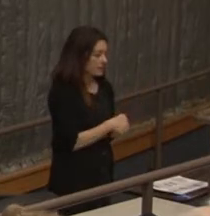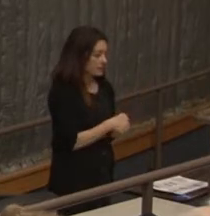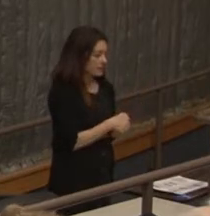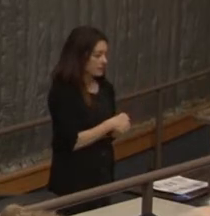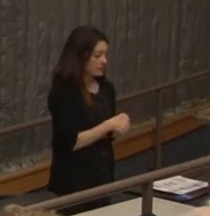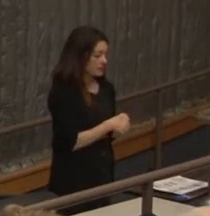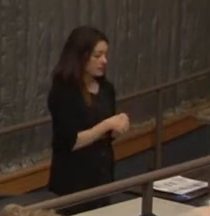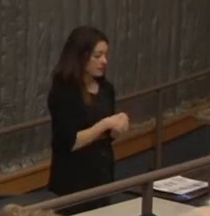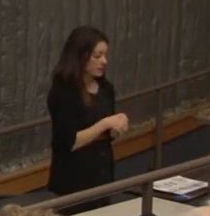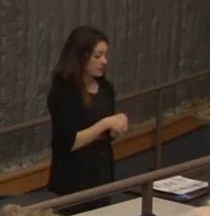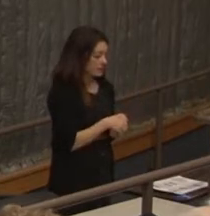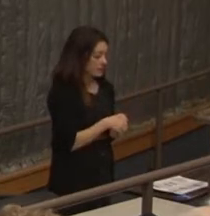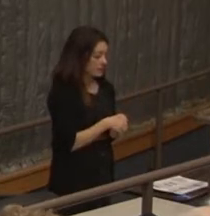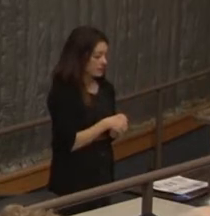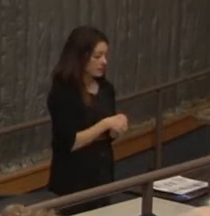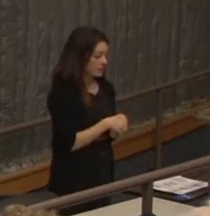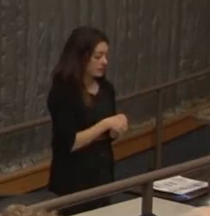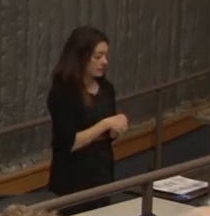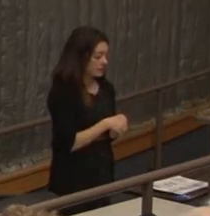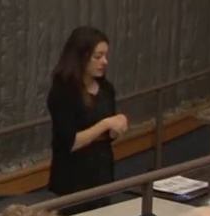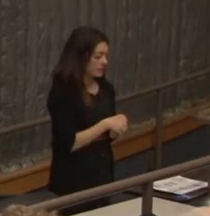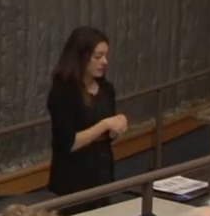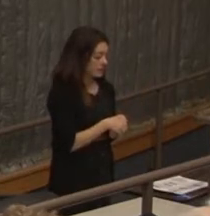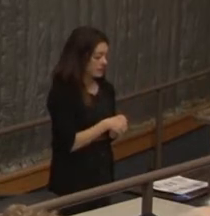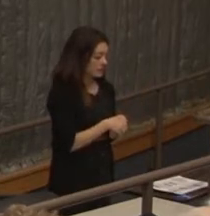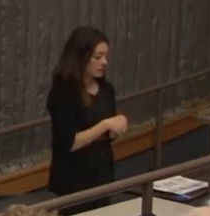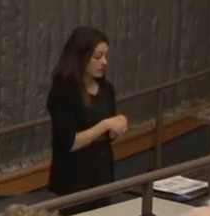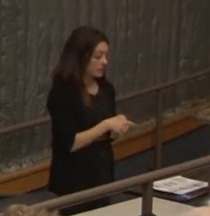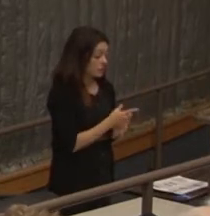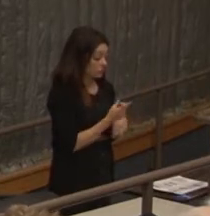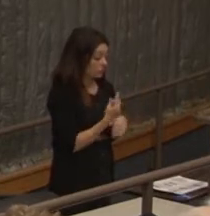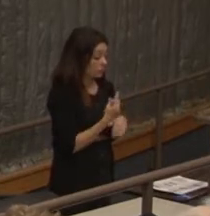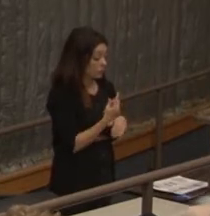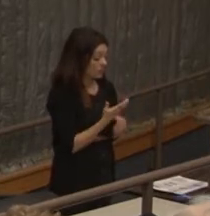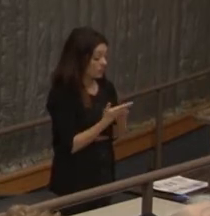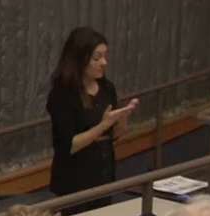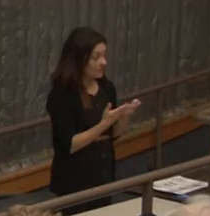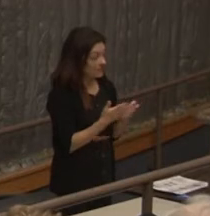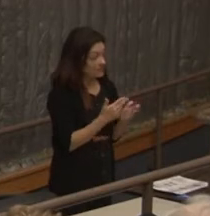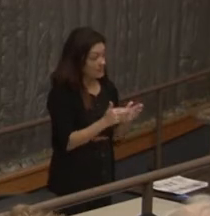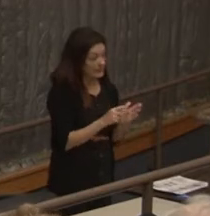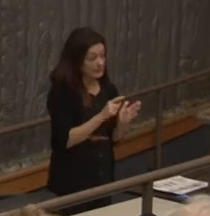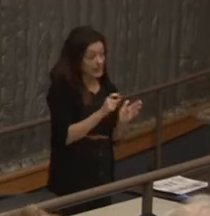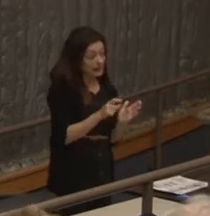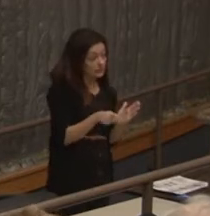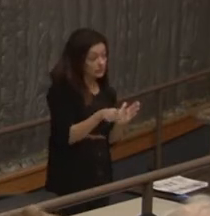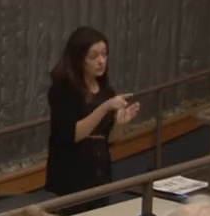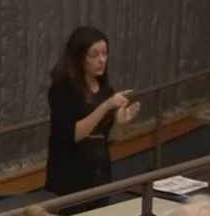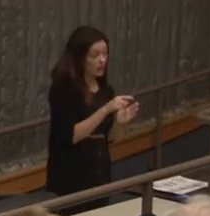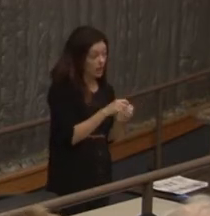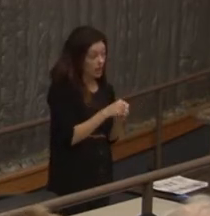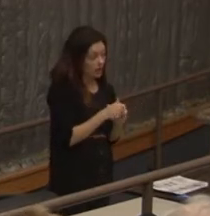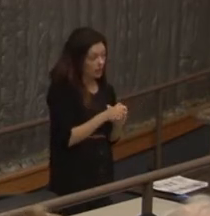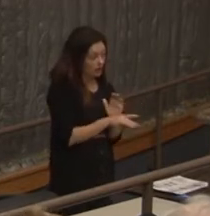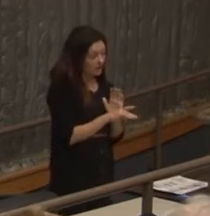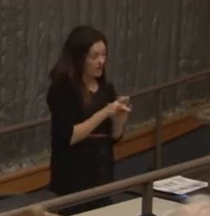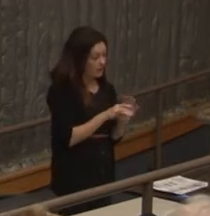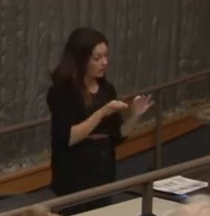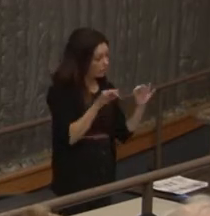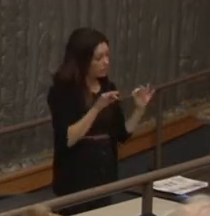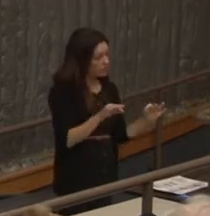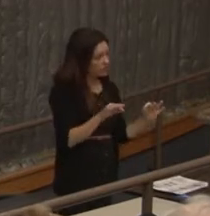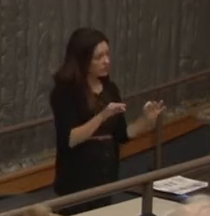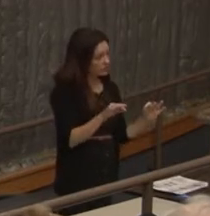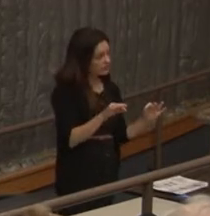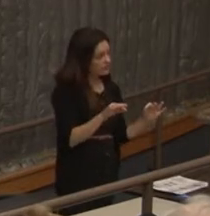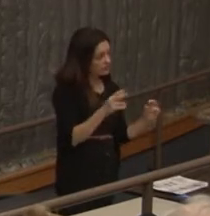One of the things the painting asks is, how do you find an adequate memorial